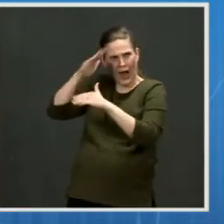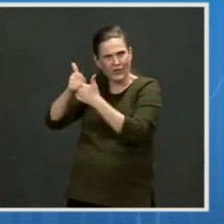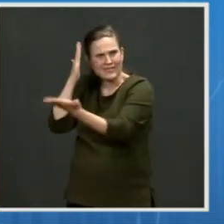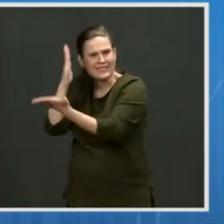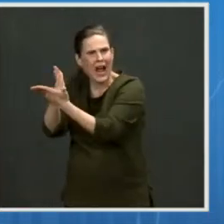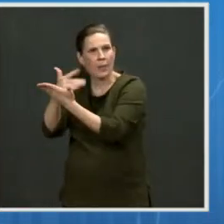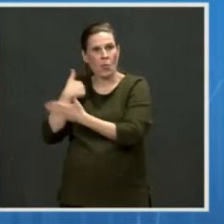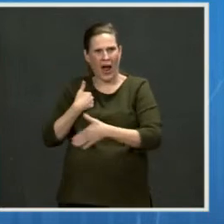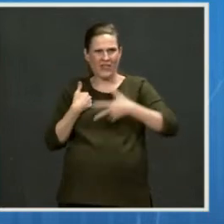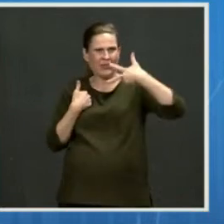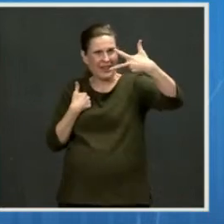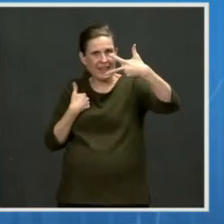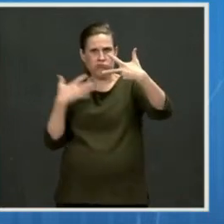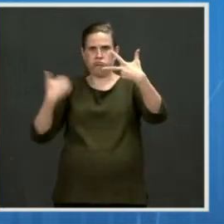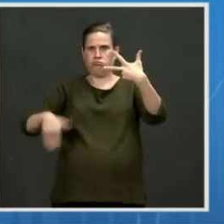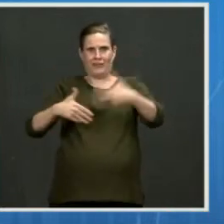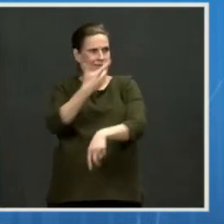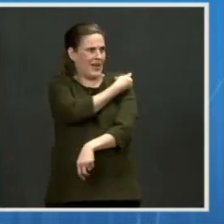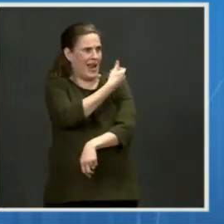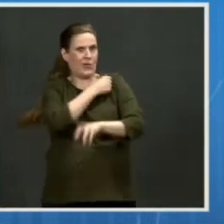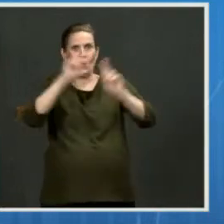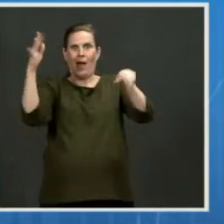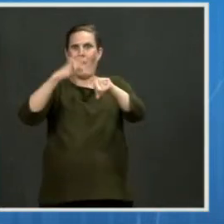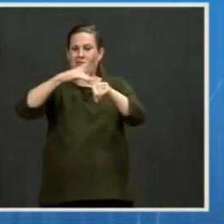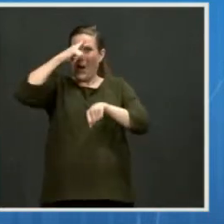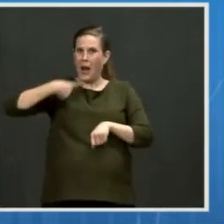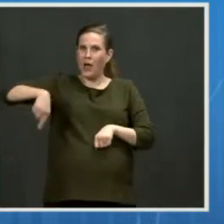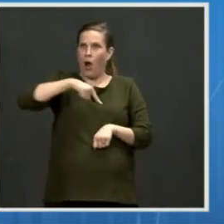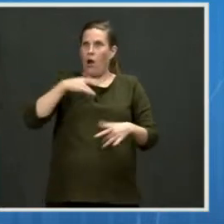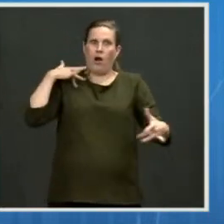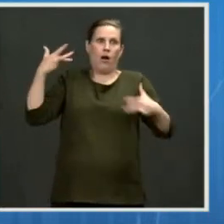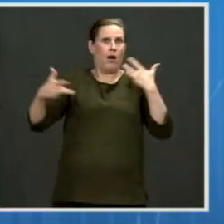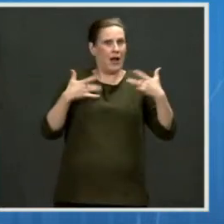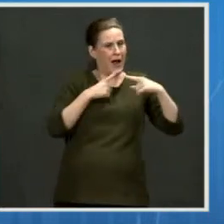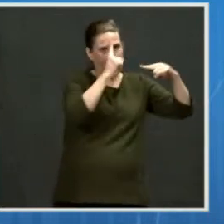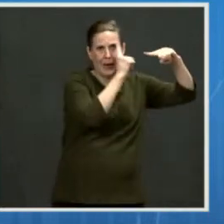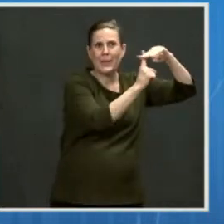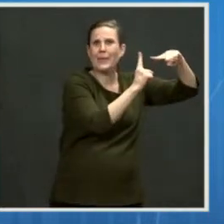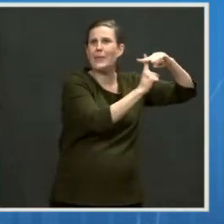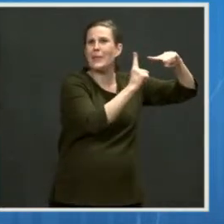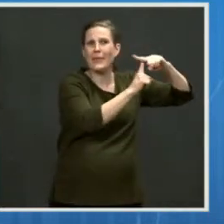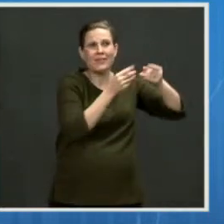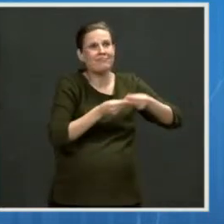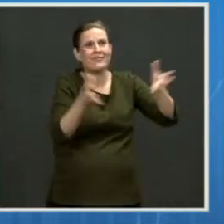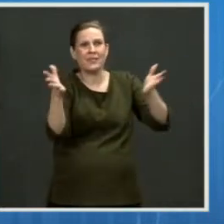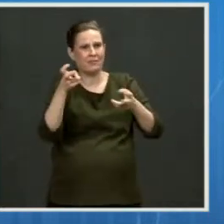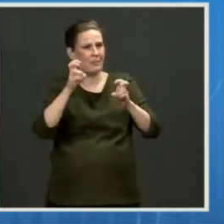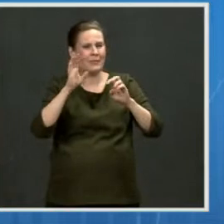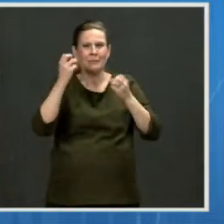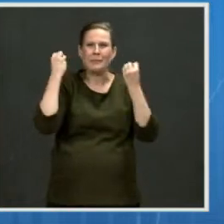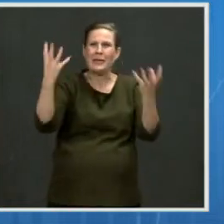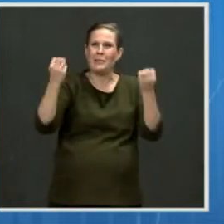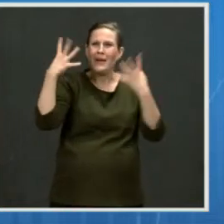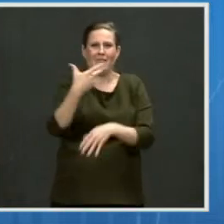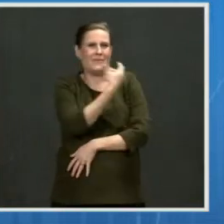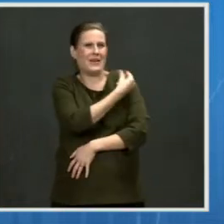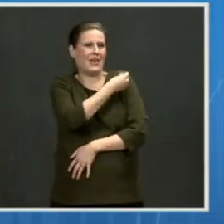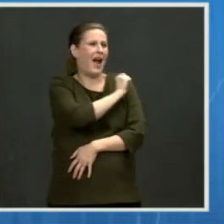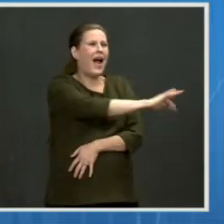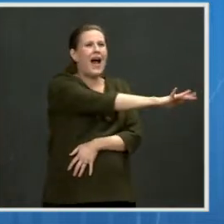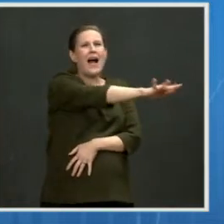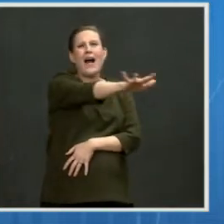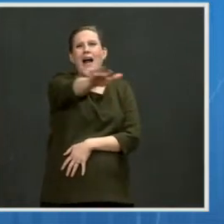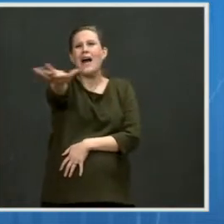didn't have just 4 months ago. And we are distributing billions of dollars into communities disproportionately affected to